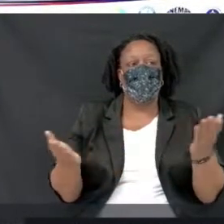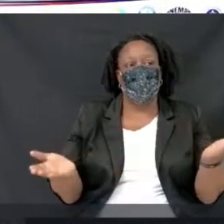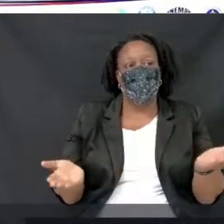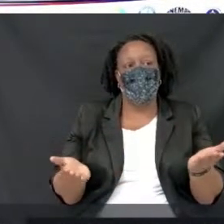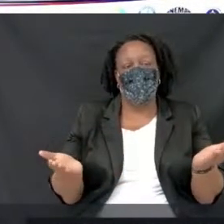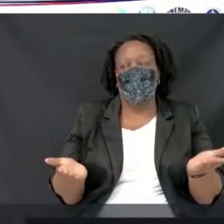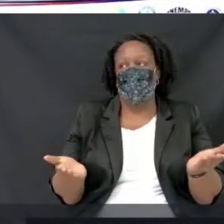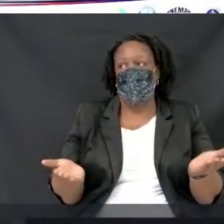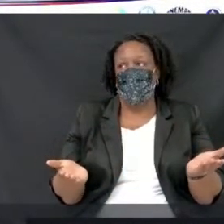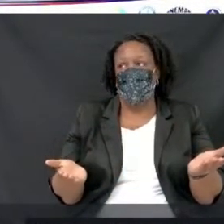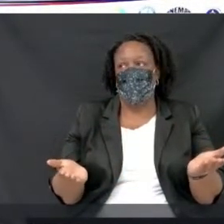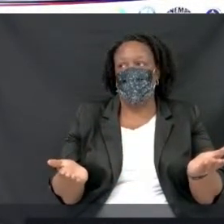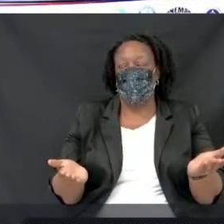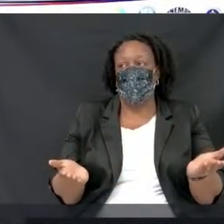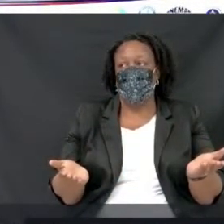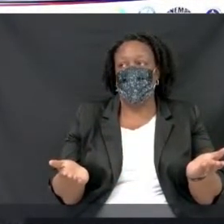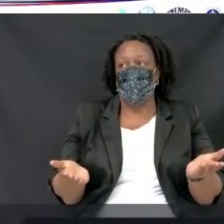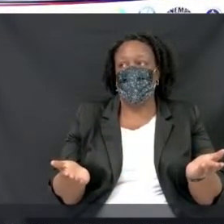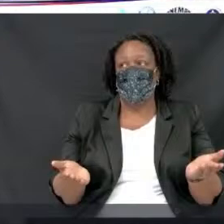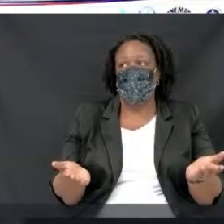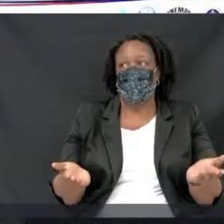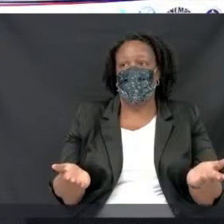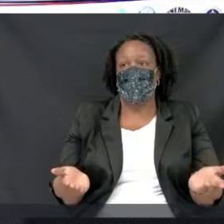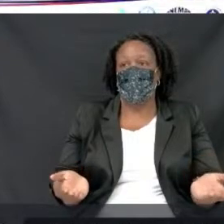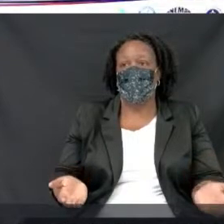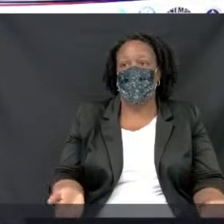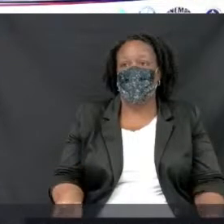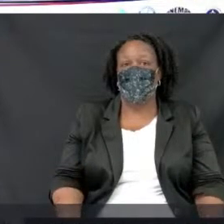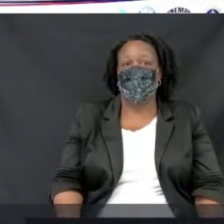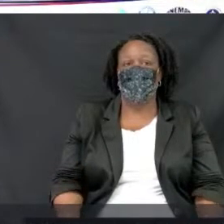the NEOC.